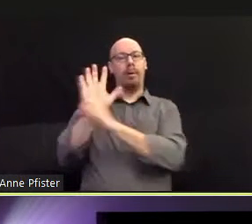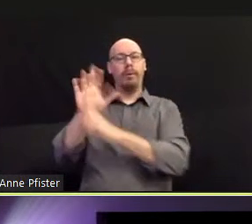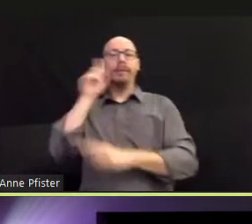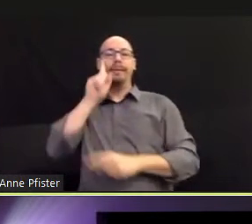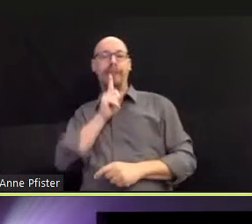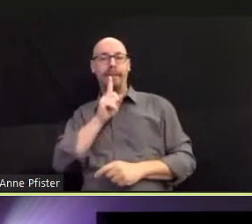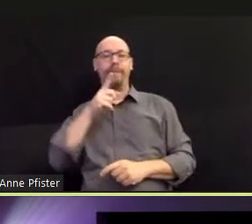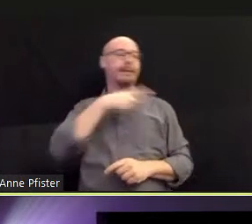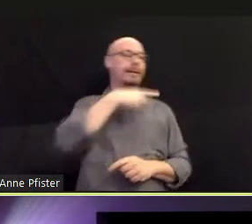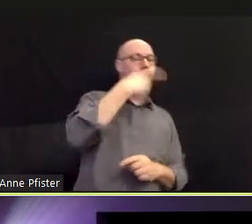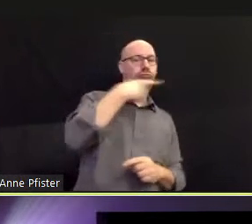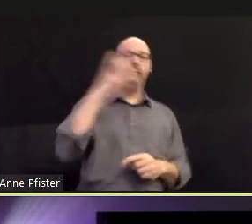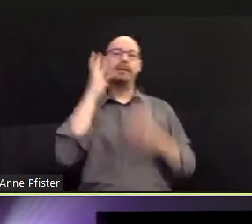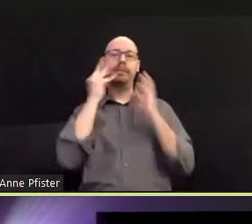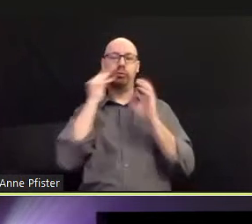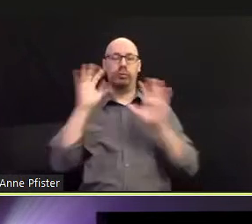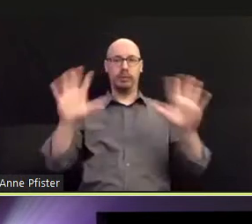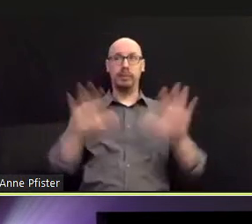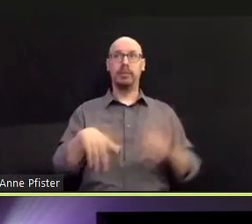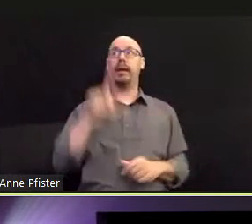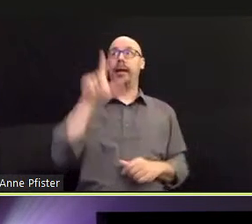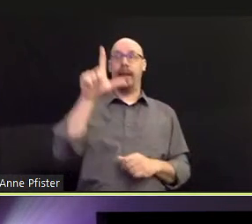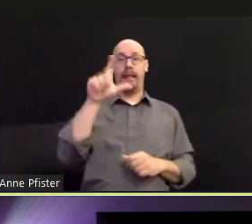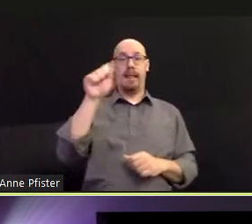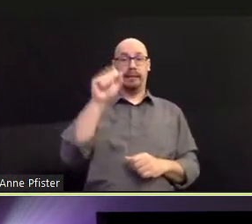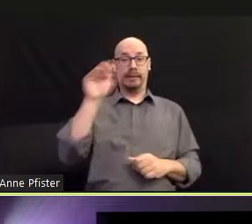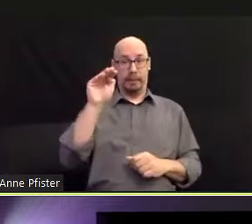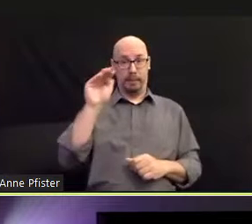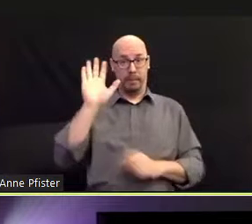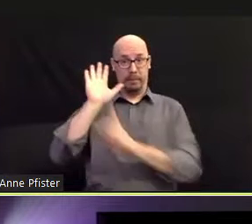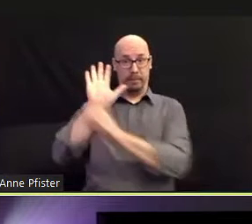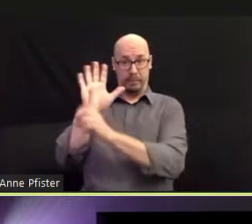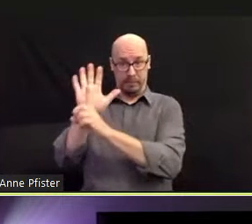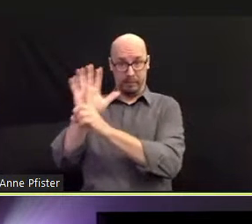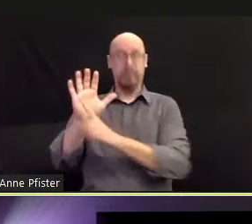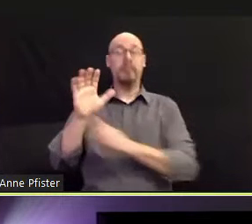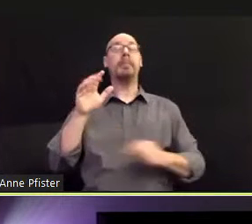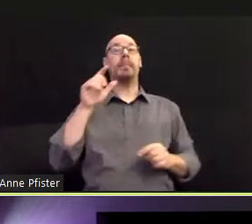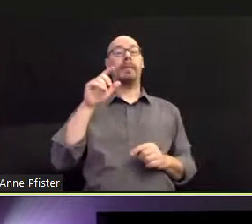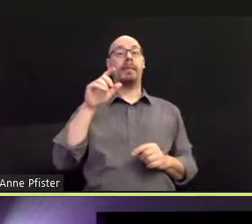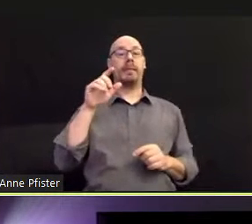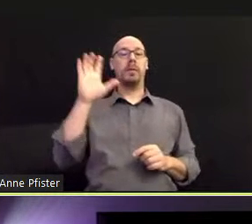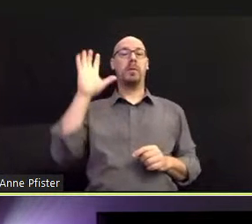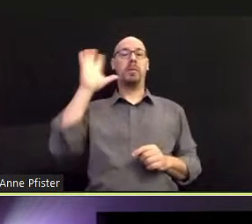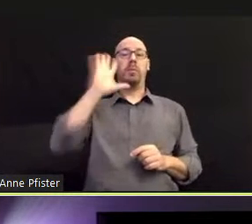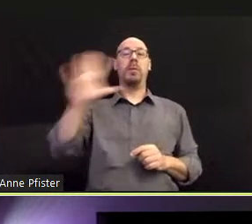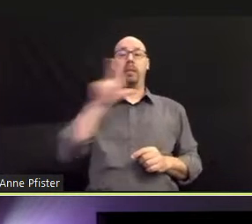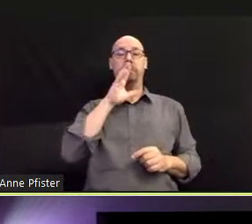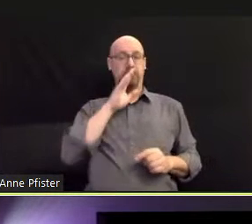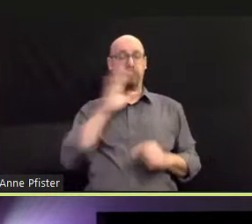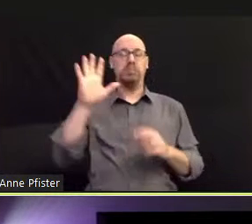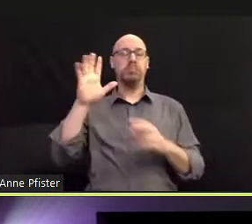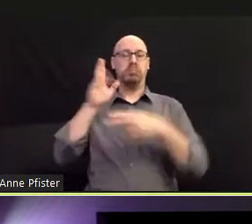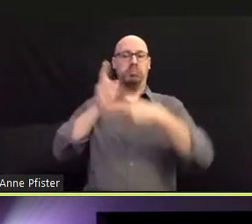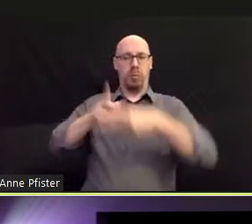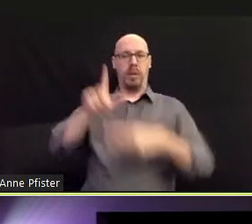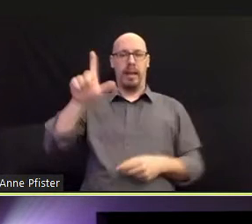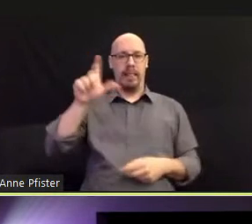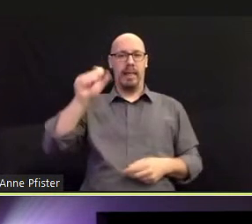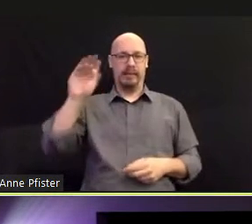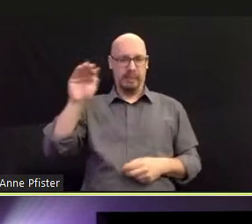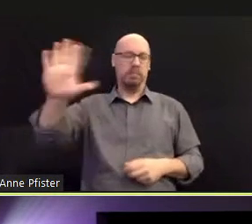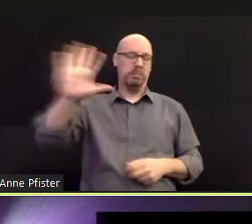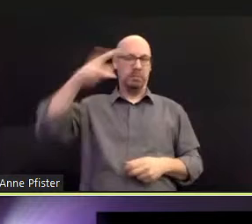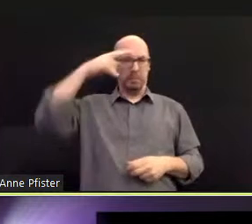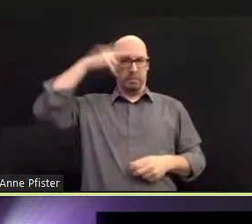Sign Language is Lengua de Señas Mexicana in Spanish, so I'll refer to it as LSM in this